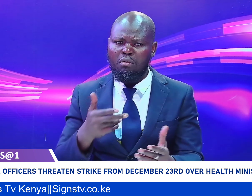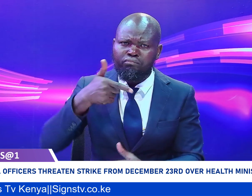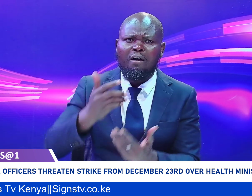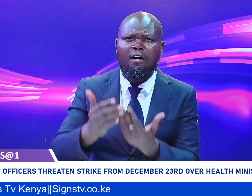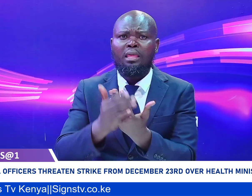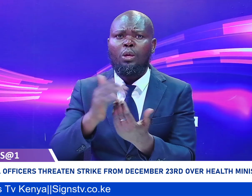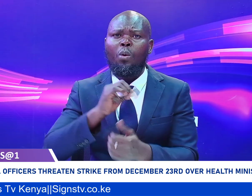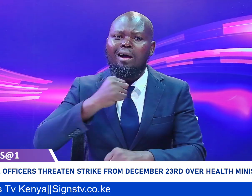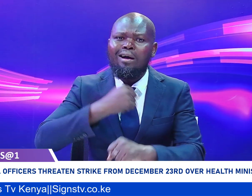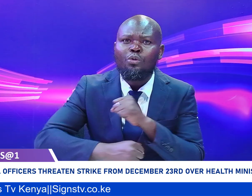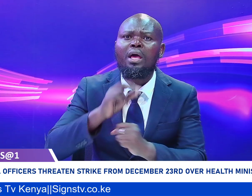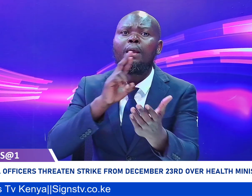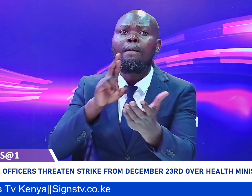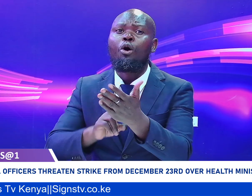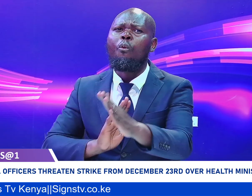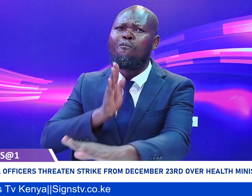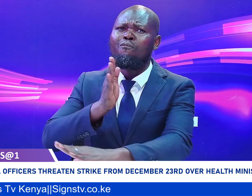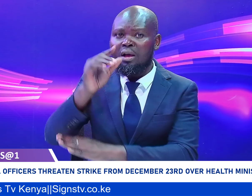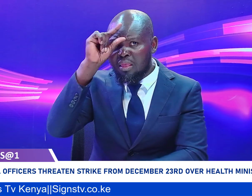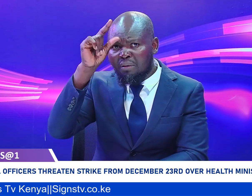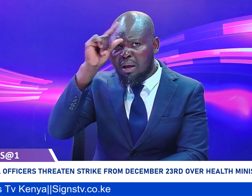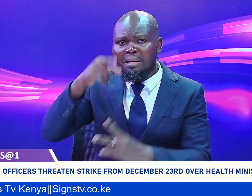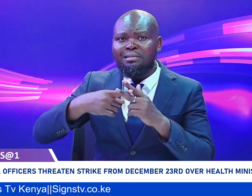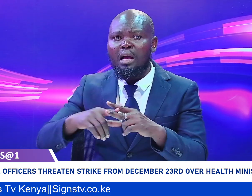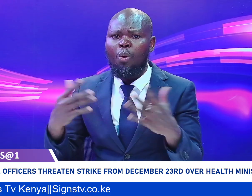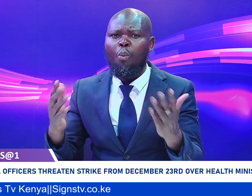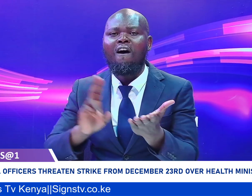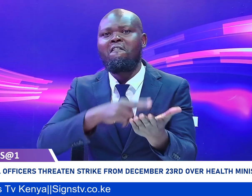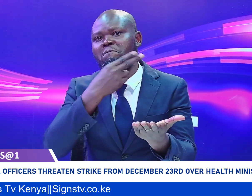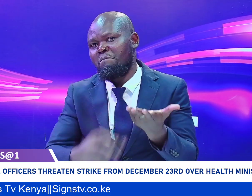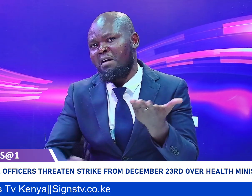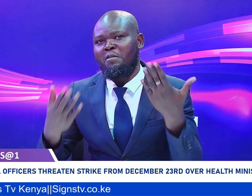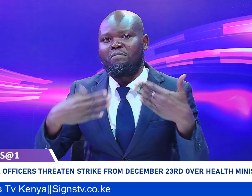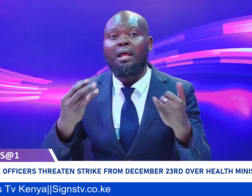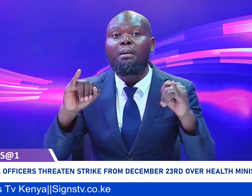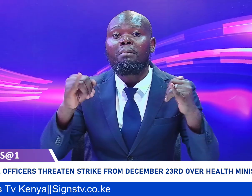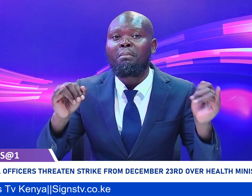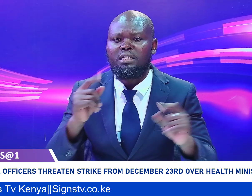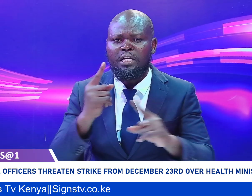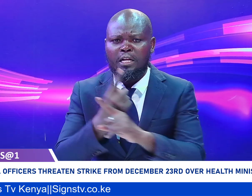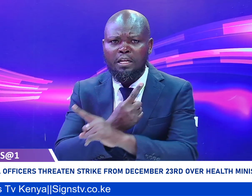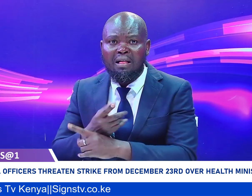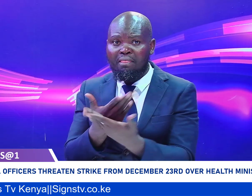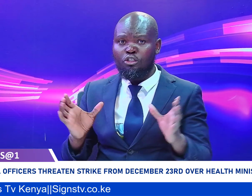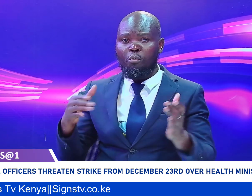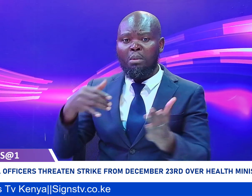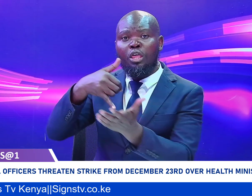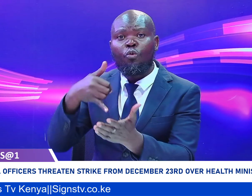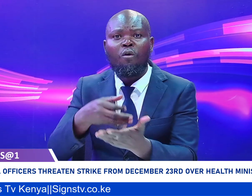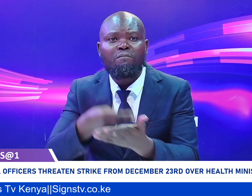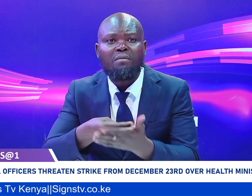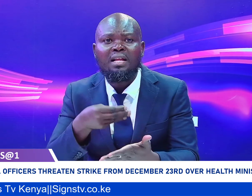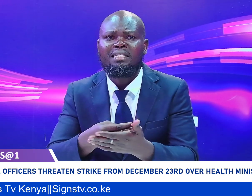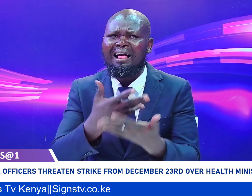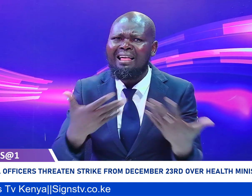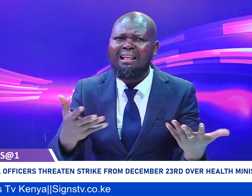The threat of industrial action is reportedly over the government's alleged failure to implement various commitments, including